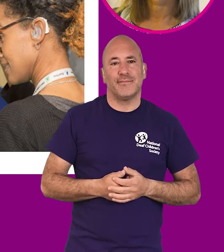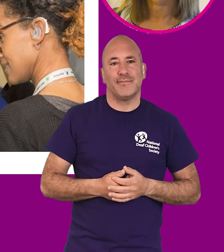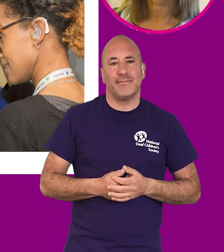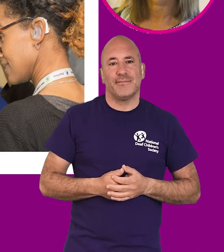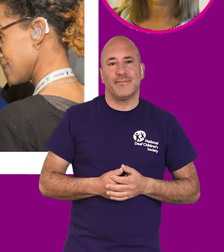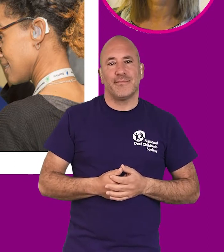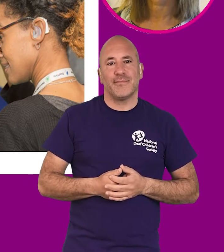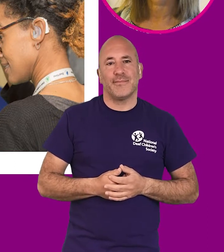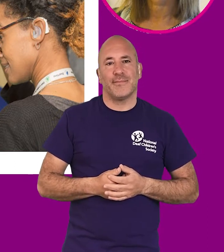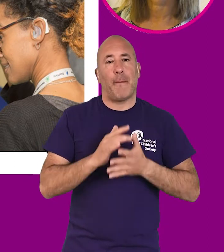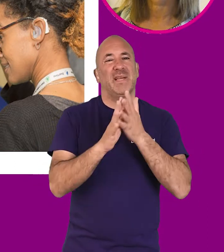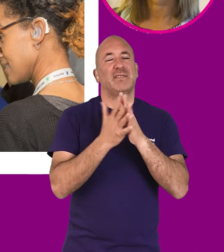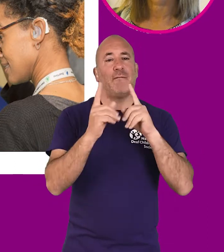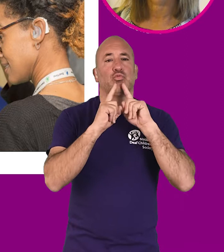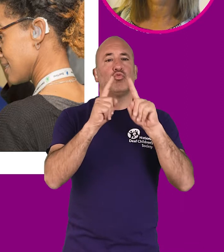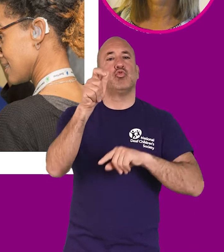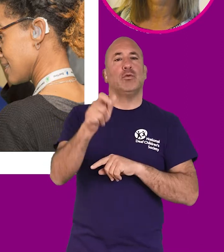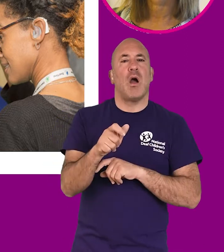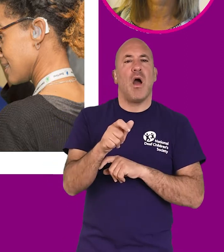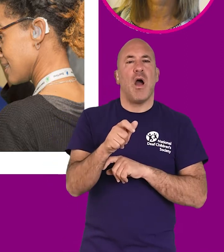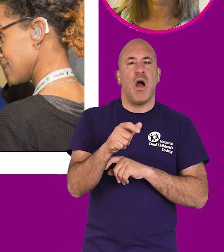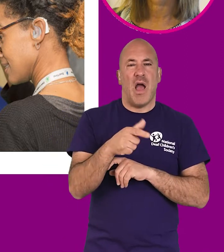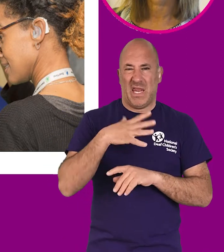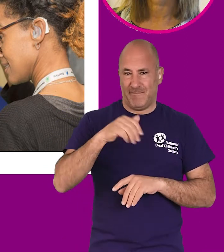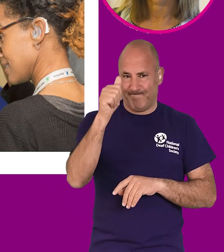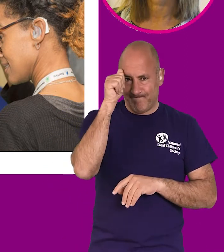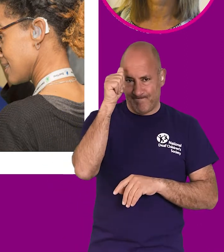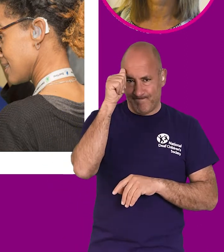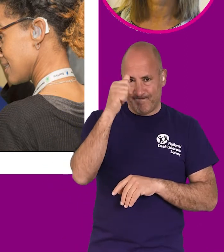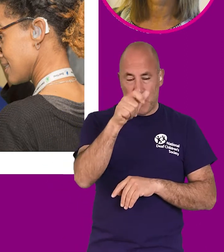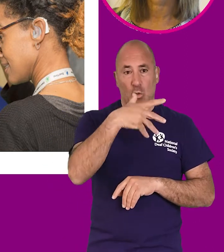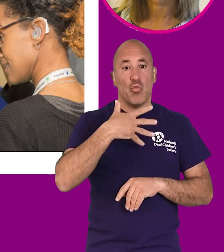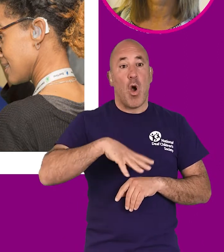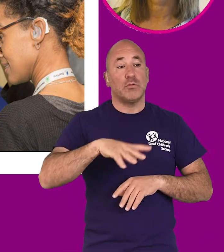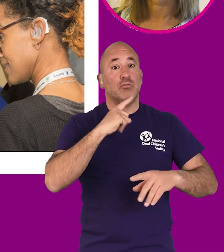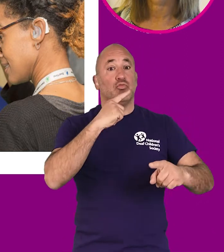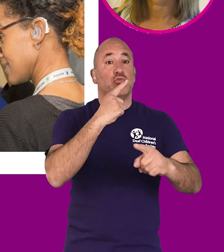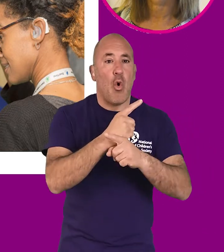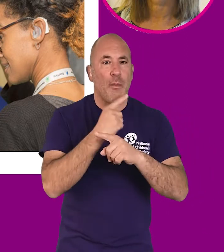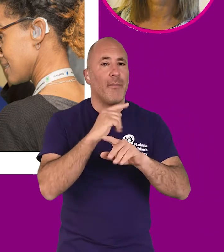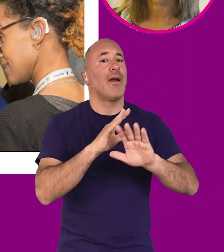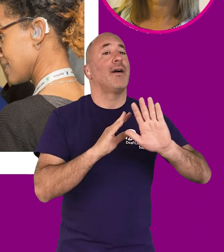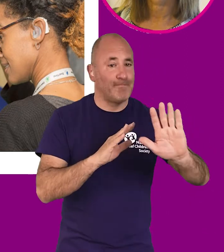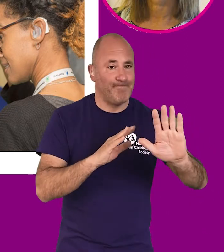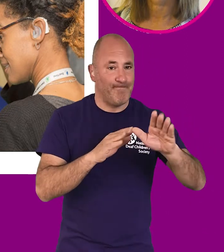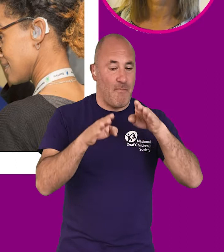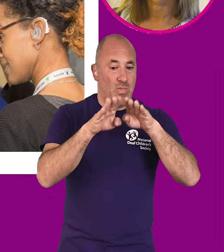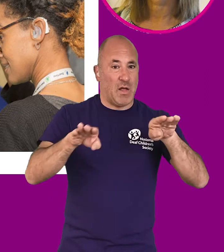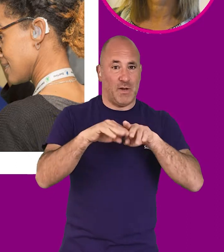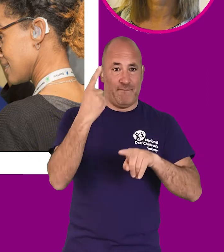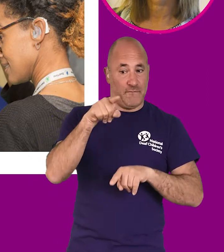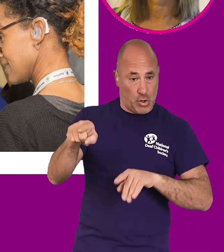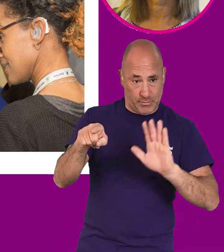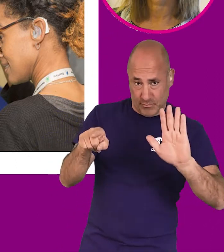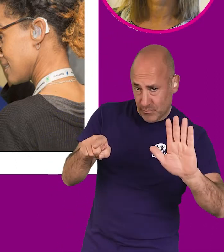So tutors need to be aware that if someone wants to say something, it might be that they